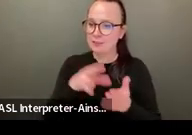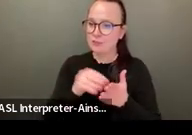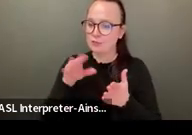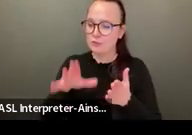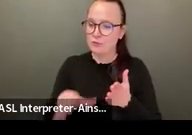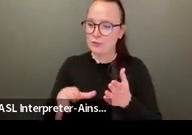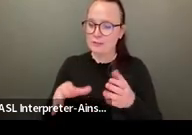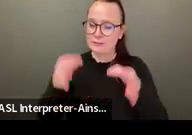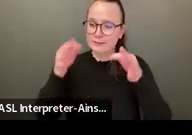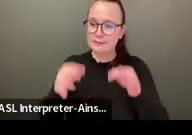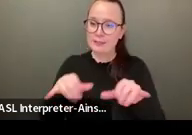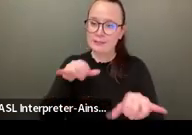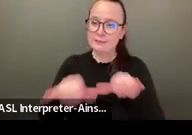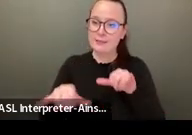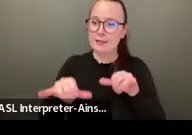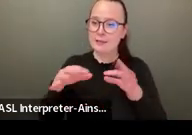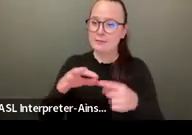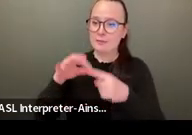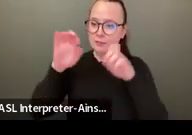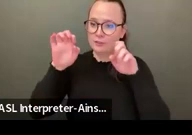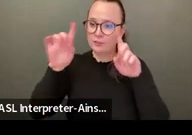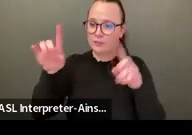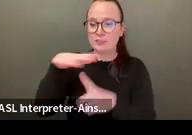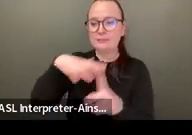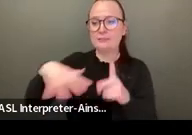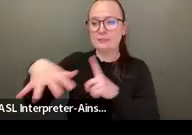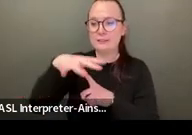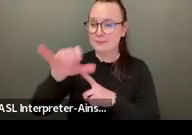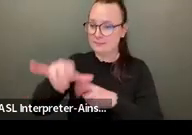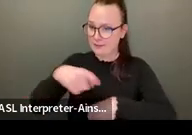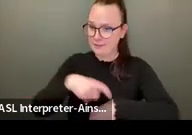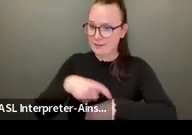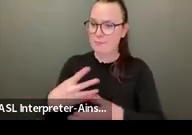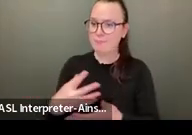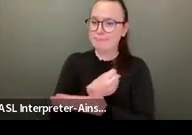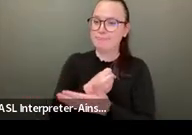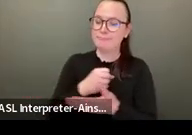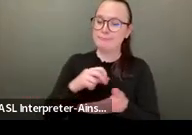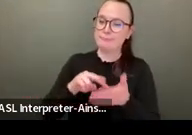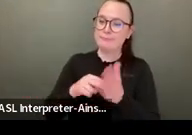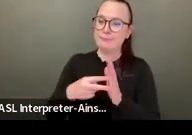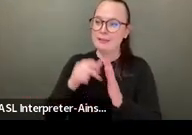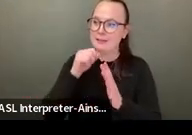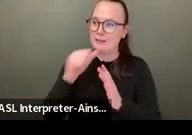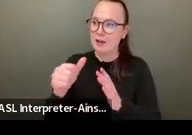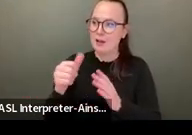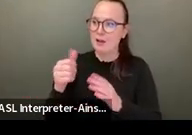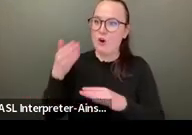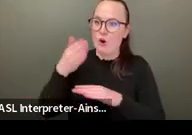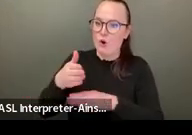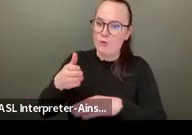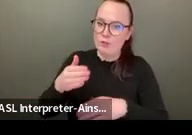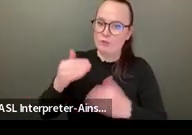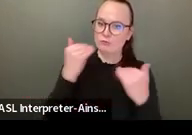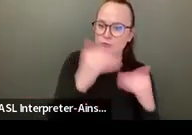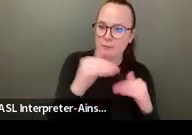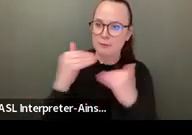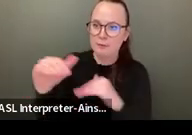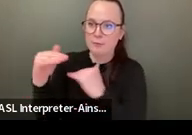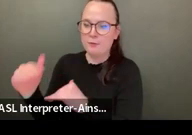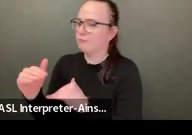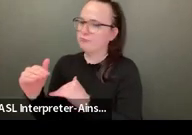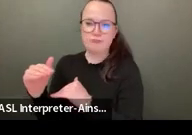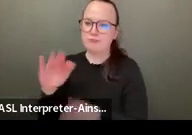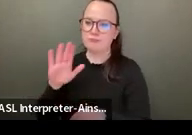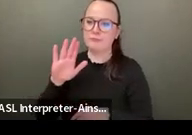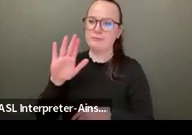remainder of that time. And then you wouldn't be over restricting them to the special ed setting. It would be their choice and they're accessing